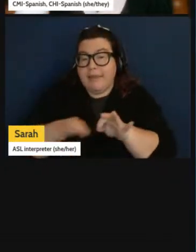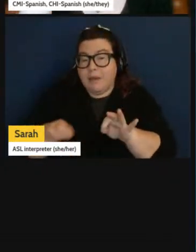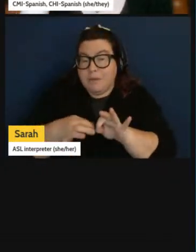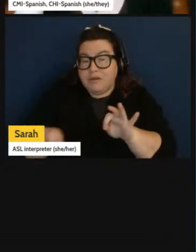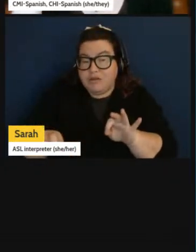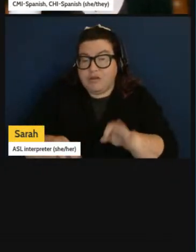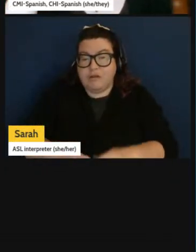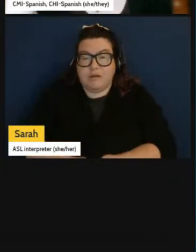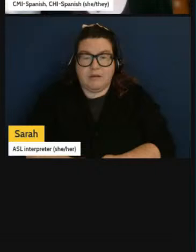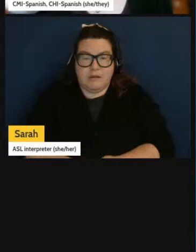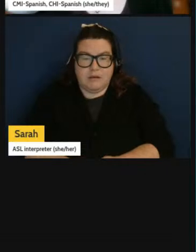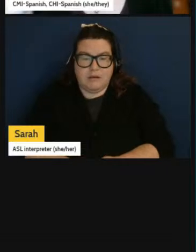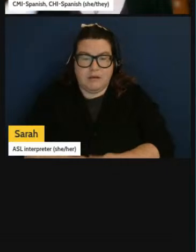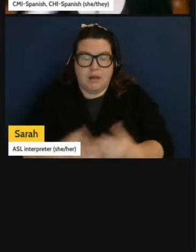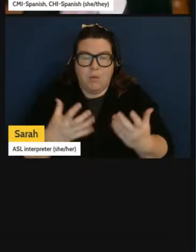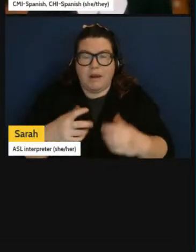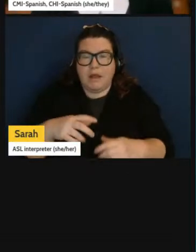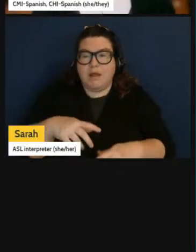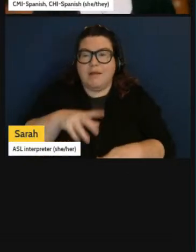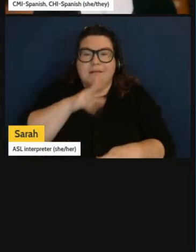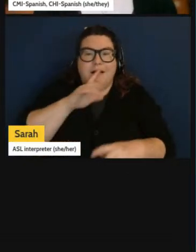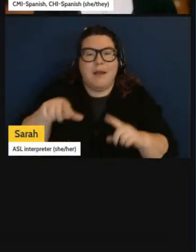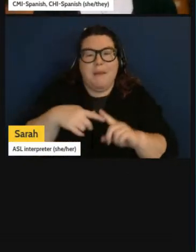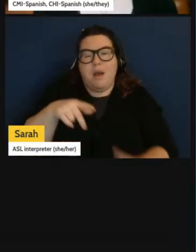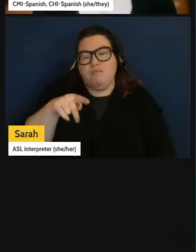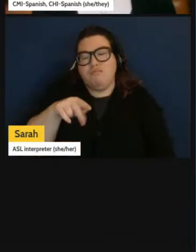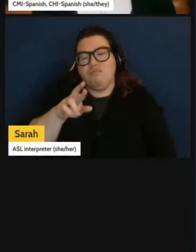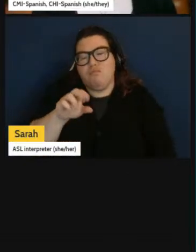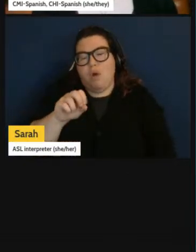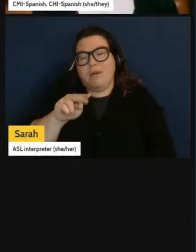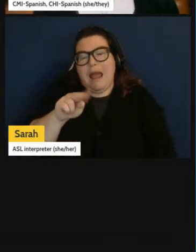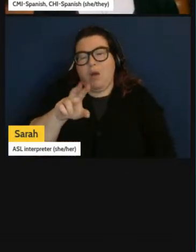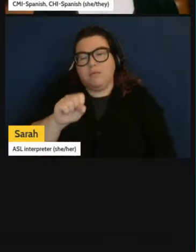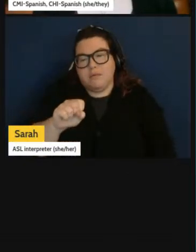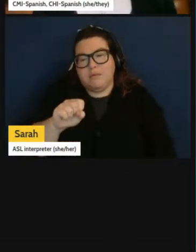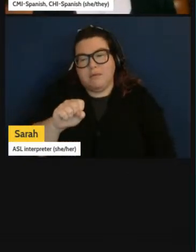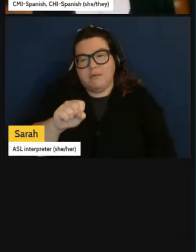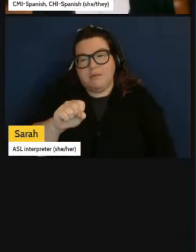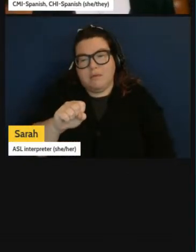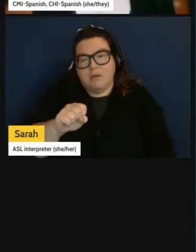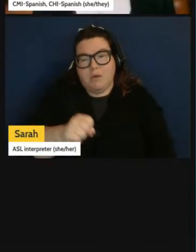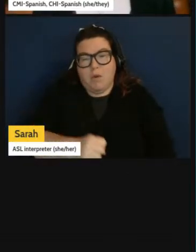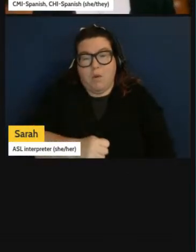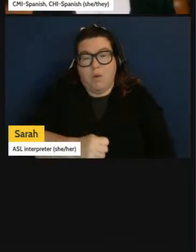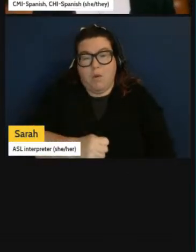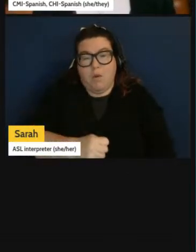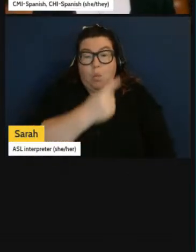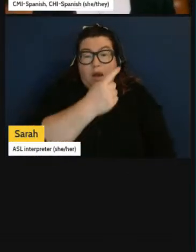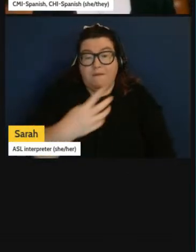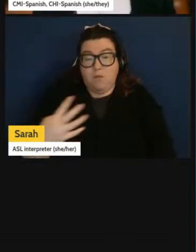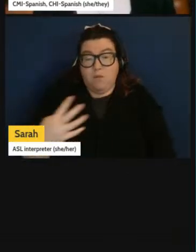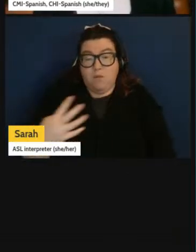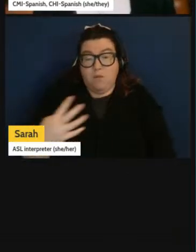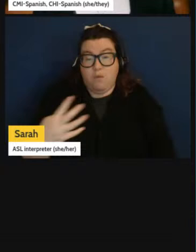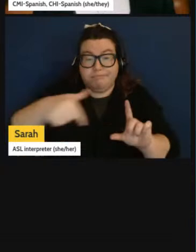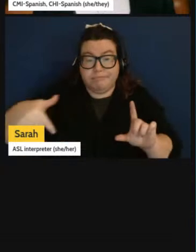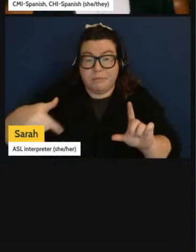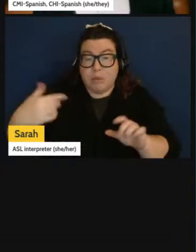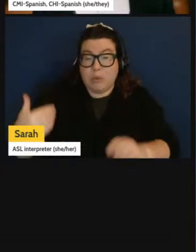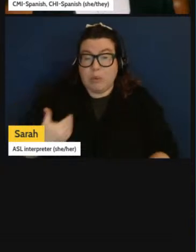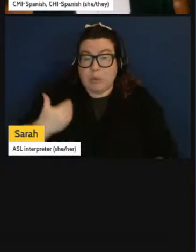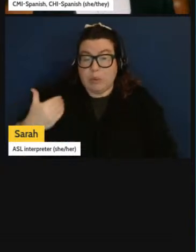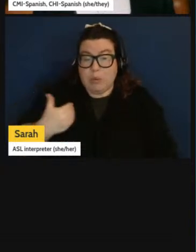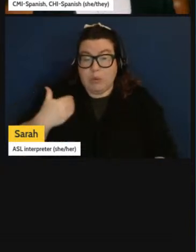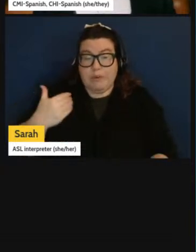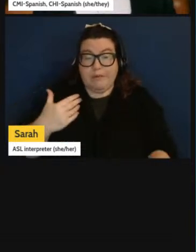Okay, I want to talk about pronouns because everyone wants to talk about pronouns. So 1 in 4 LGBTQ youth in the